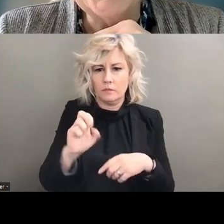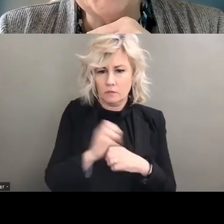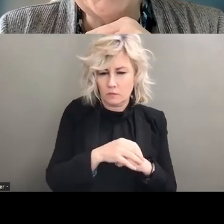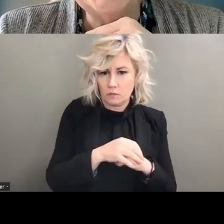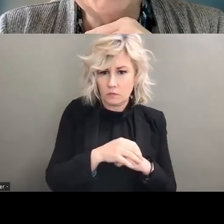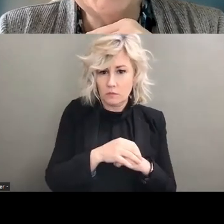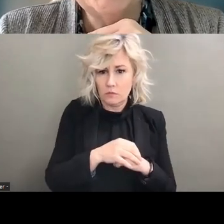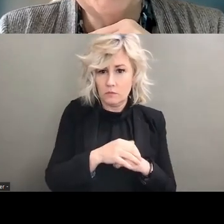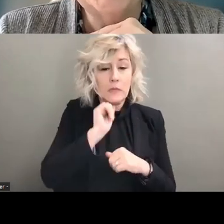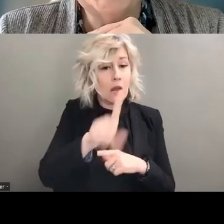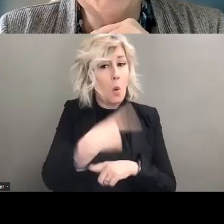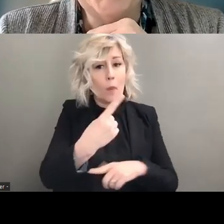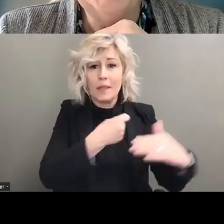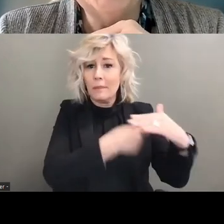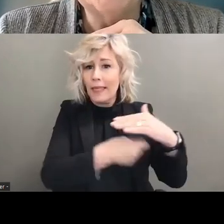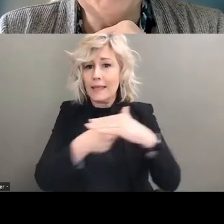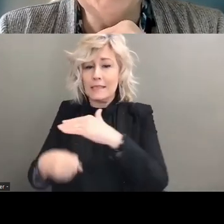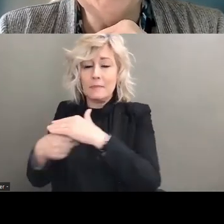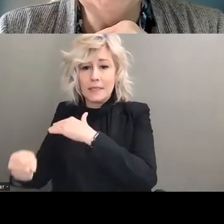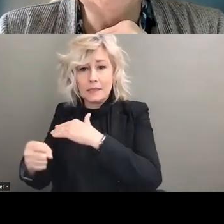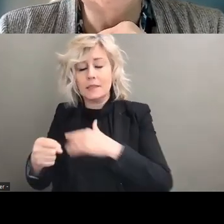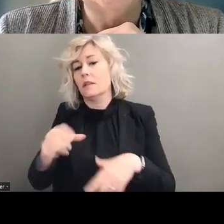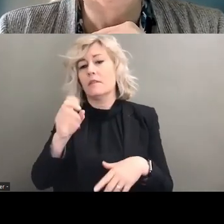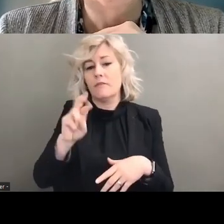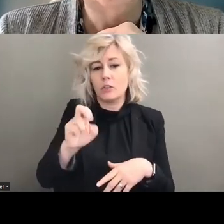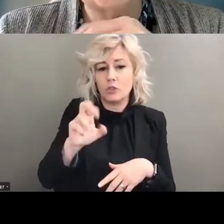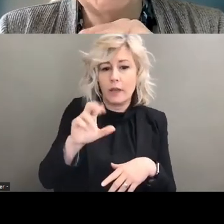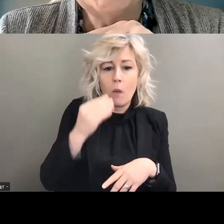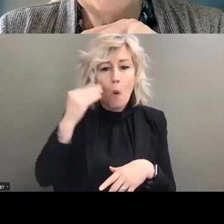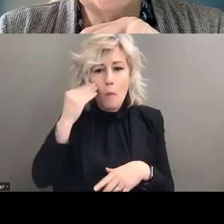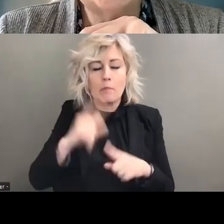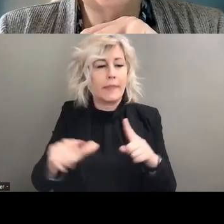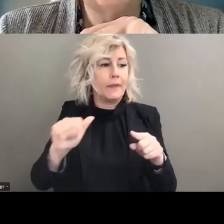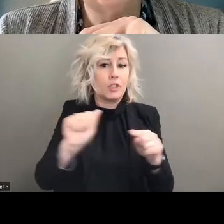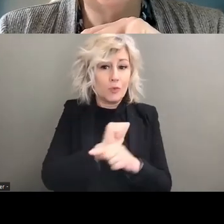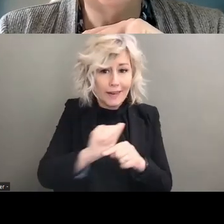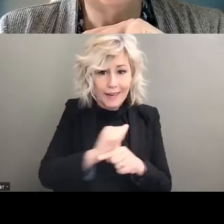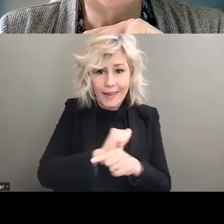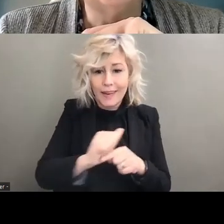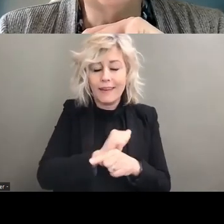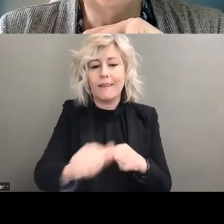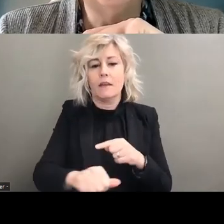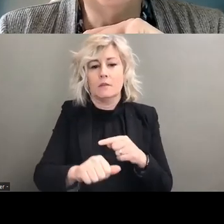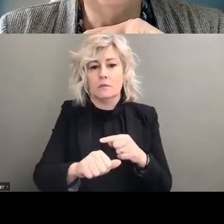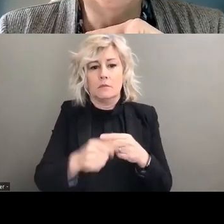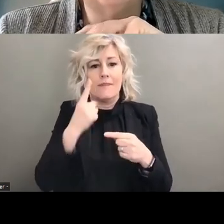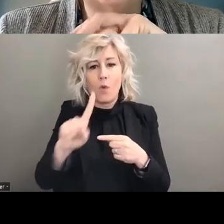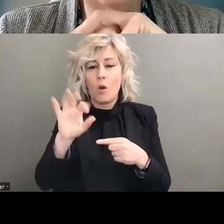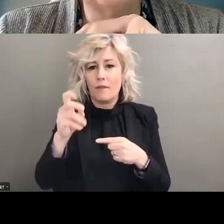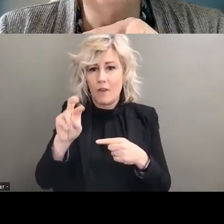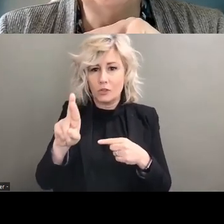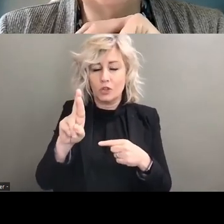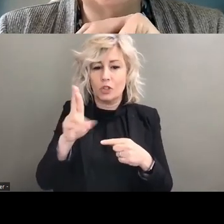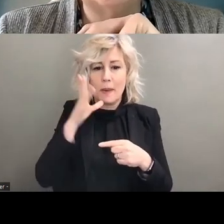Not only the placements, foster care homes and placements, the training for foster parents that is going to